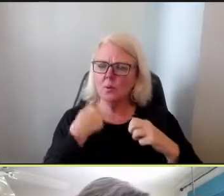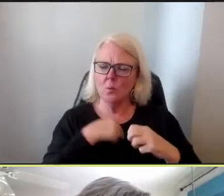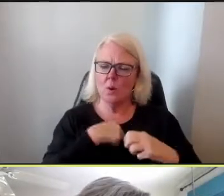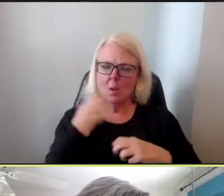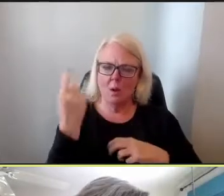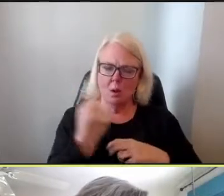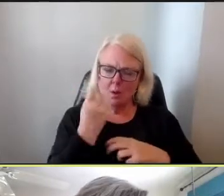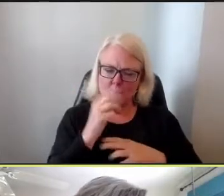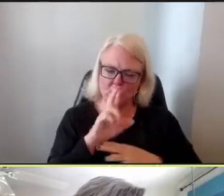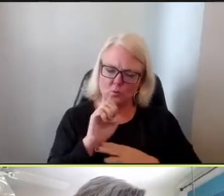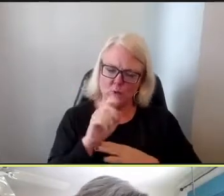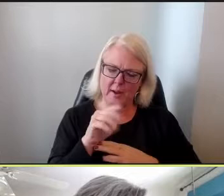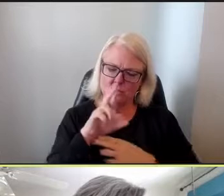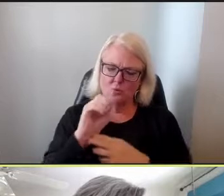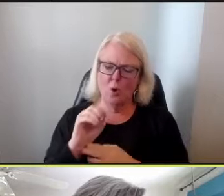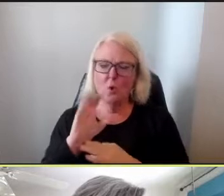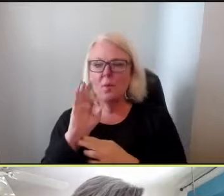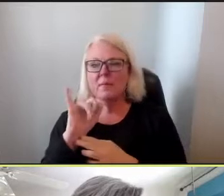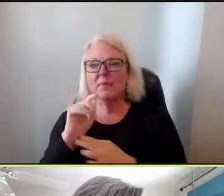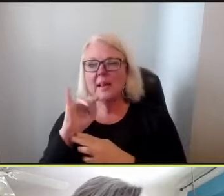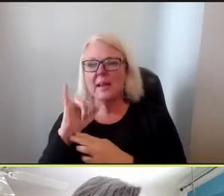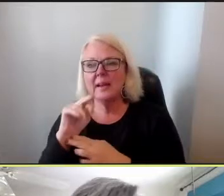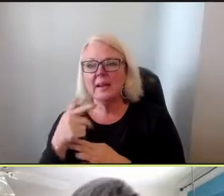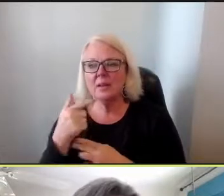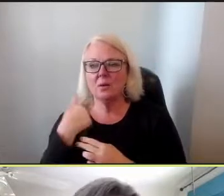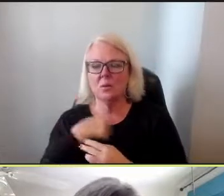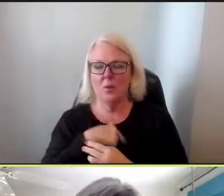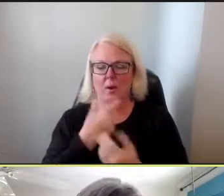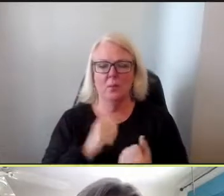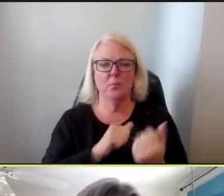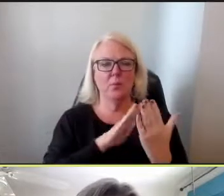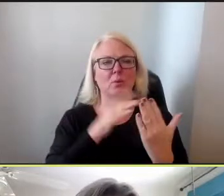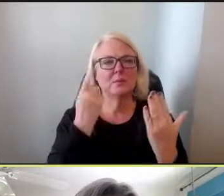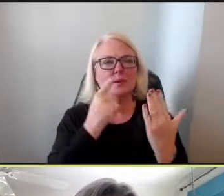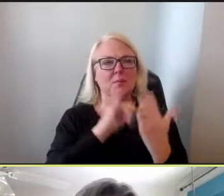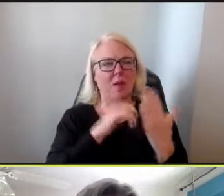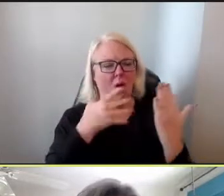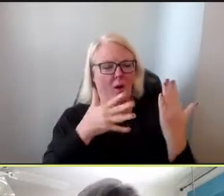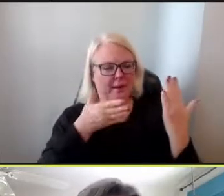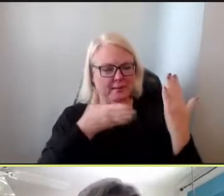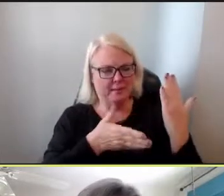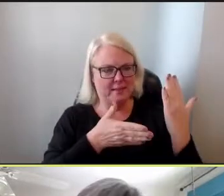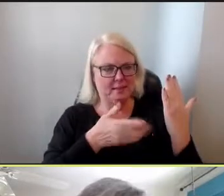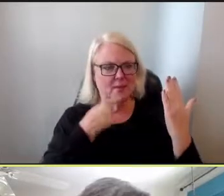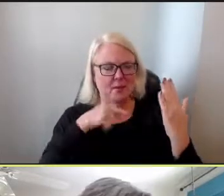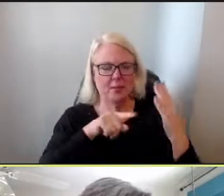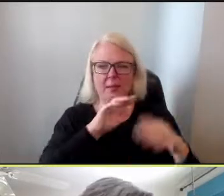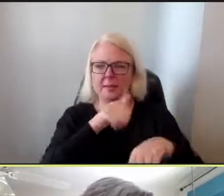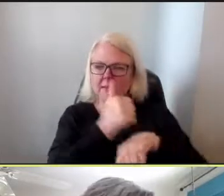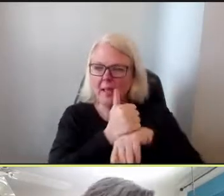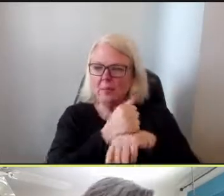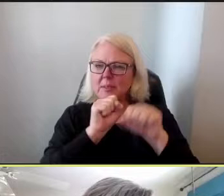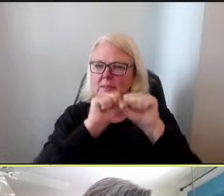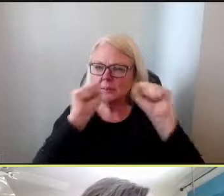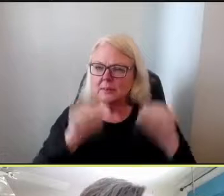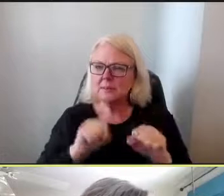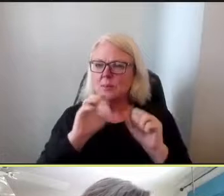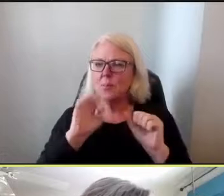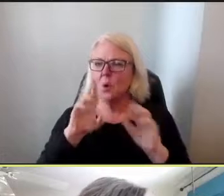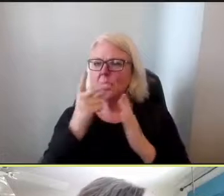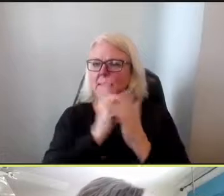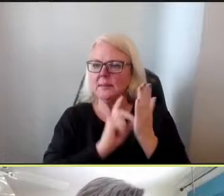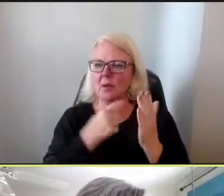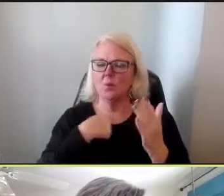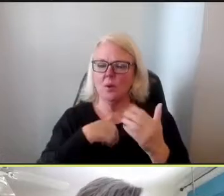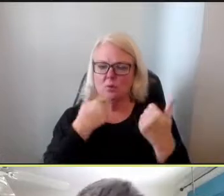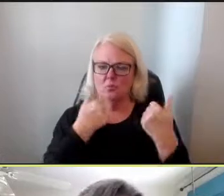always retrofitting. In other words, we are approaching something that already exists in an established system or design, and we're